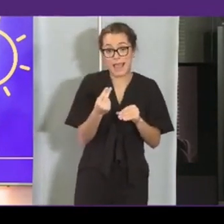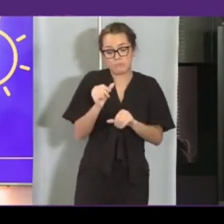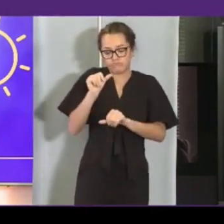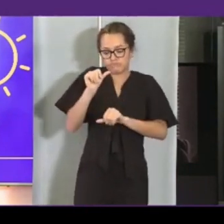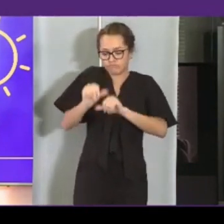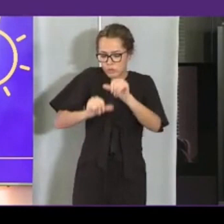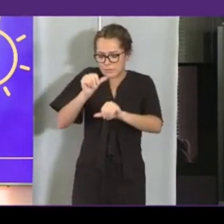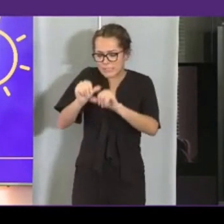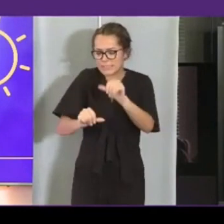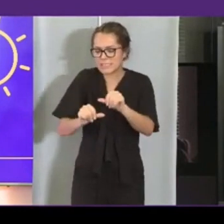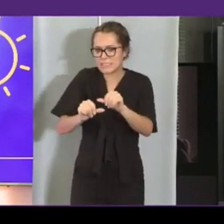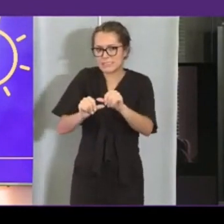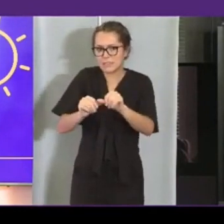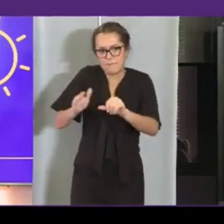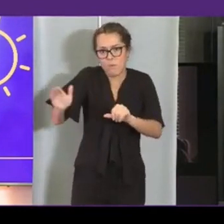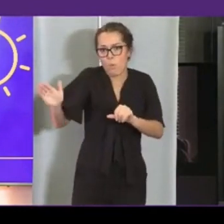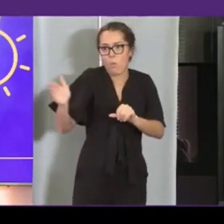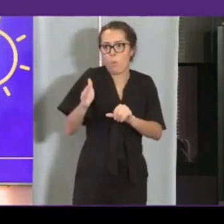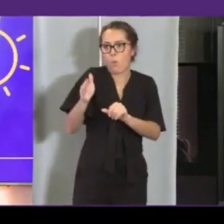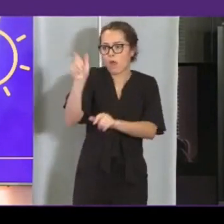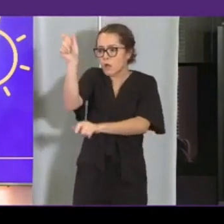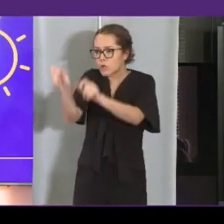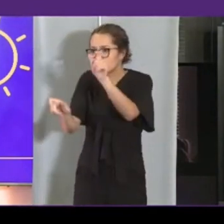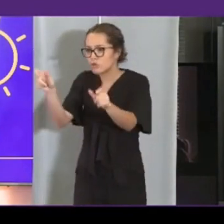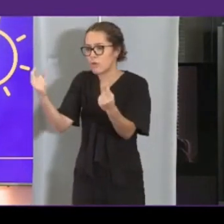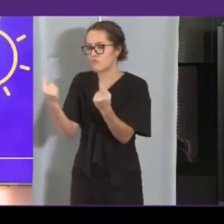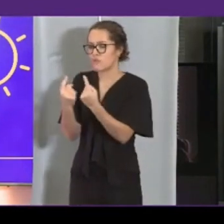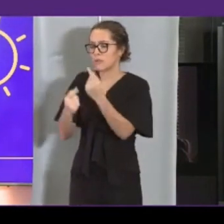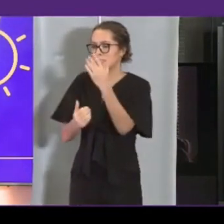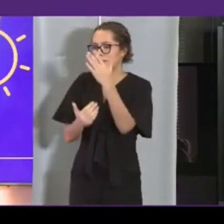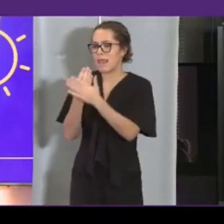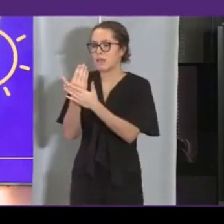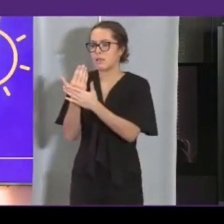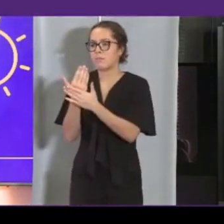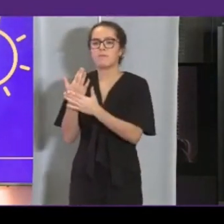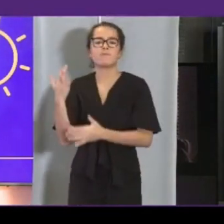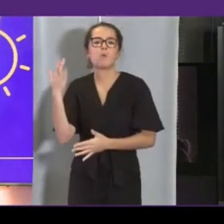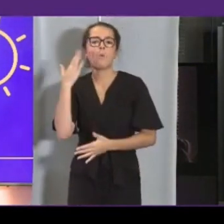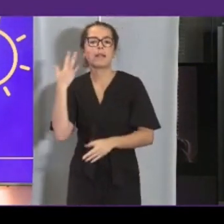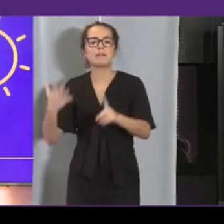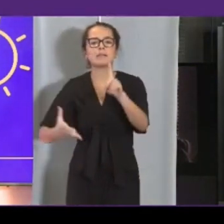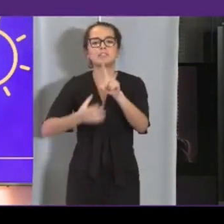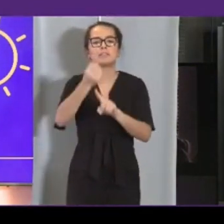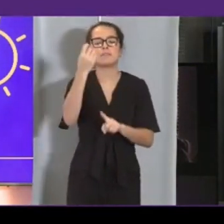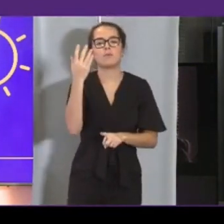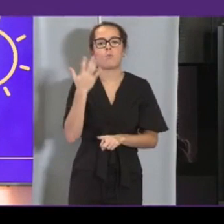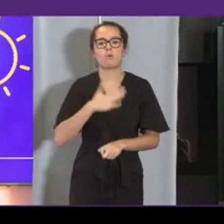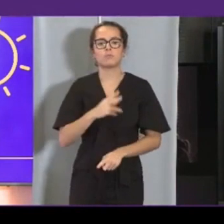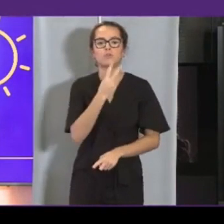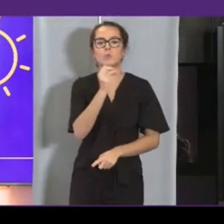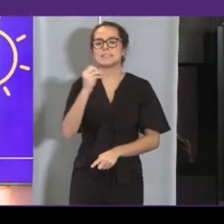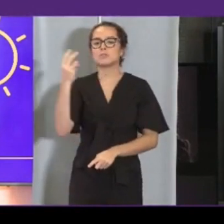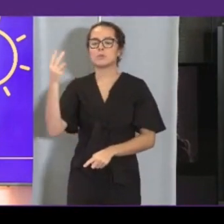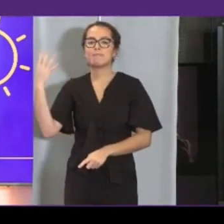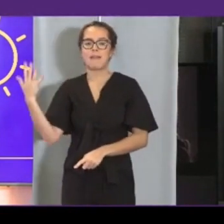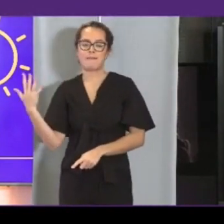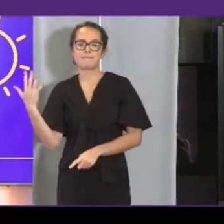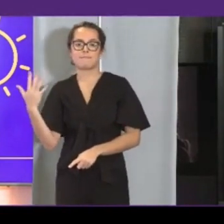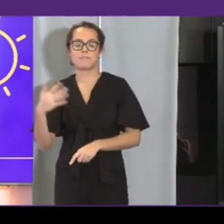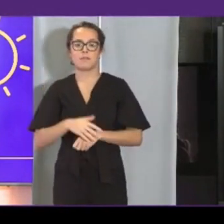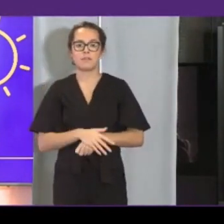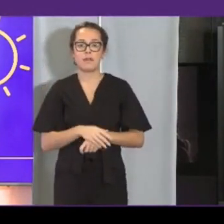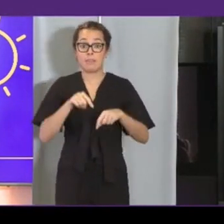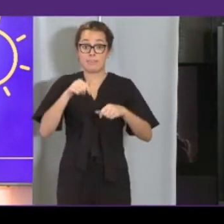processes to all our consumer product development line by FY 2025. Also, just this March,